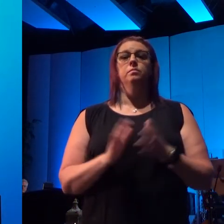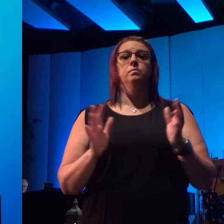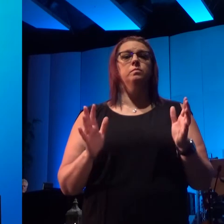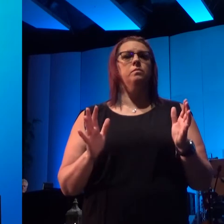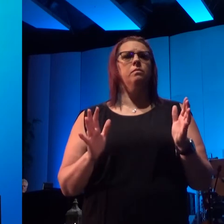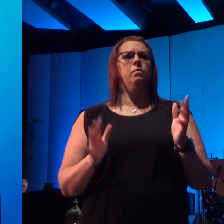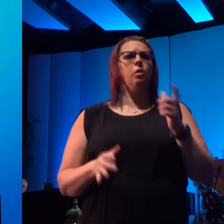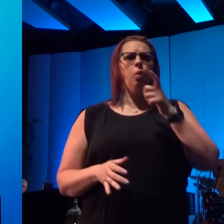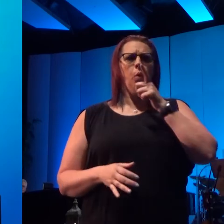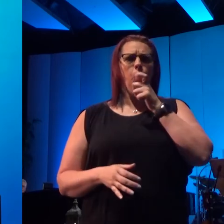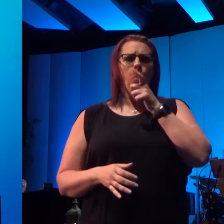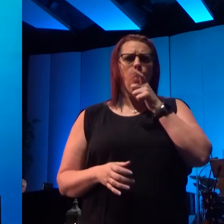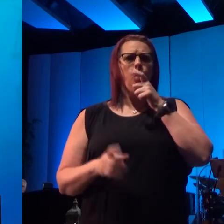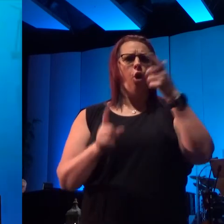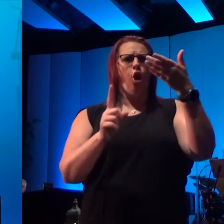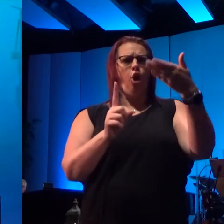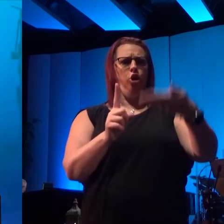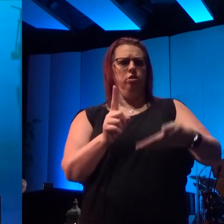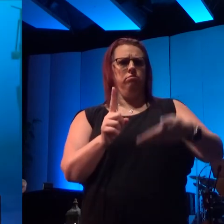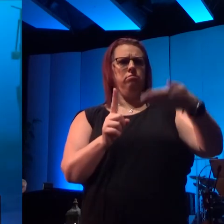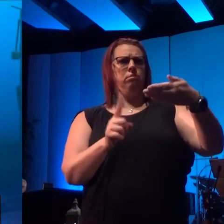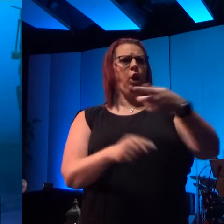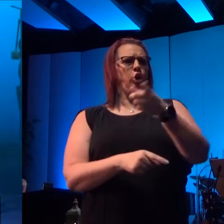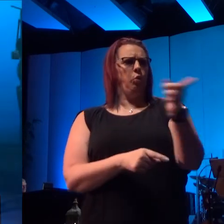Who are you